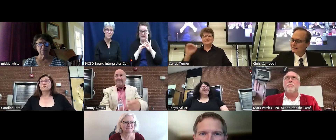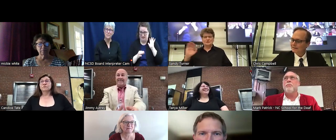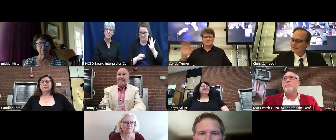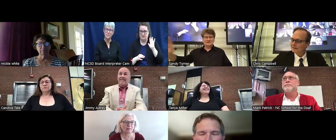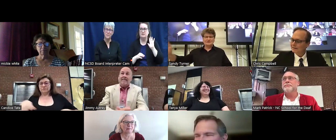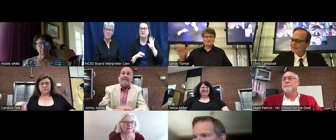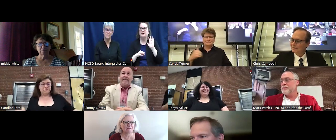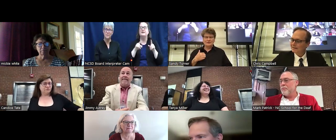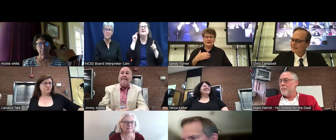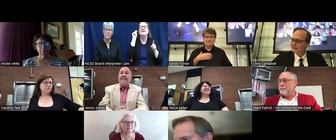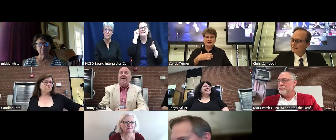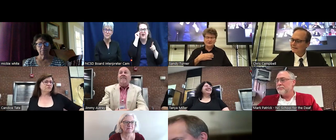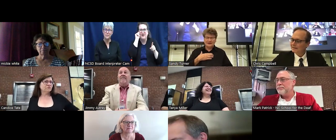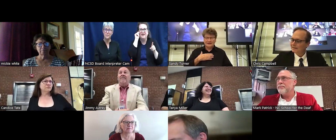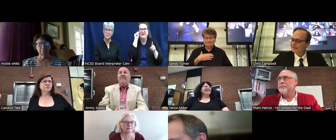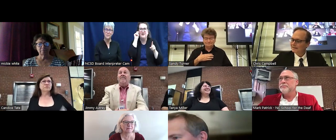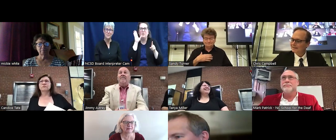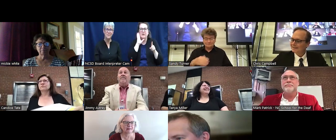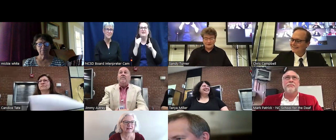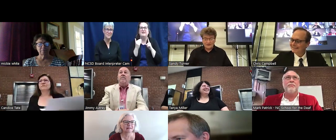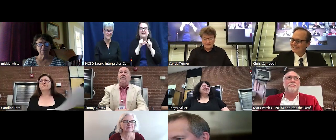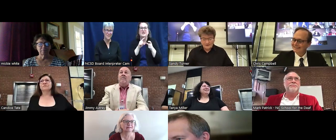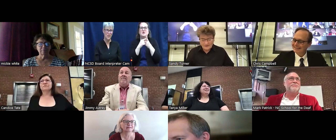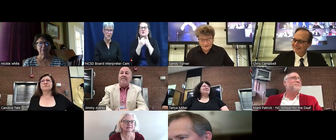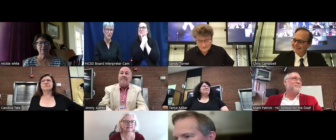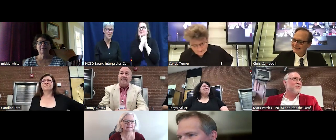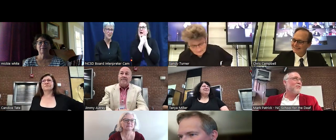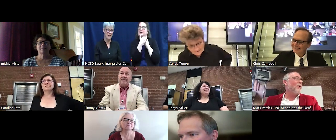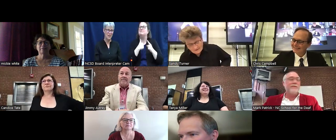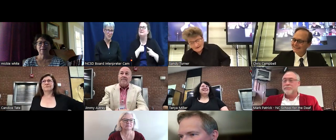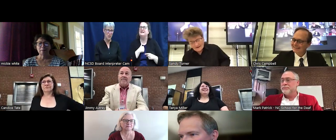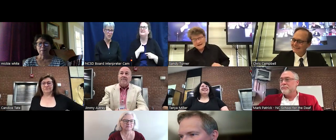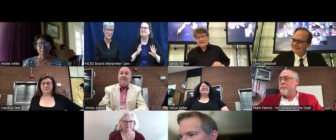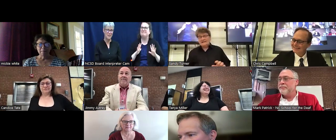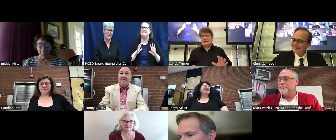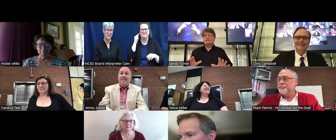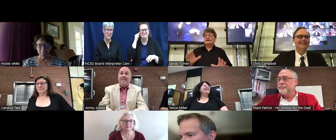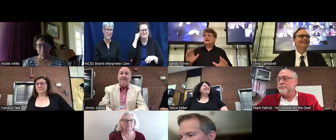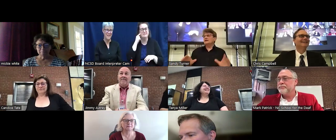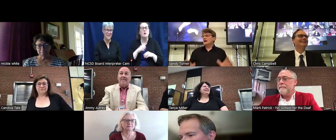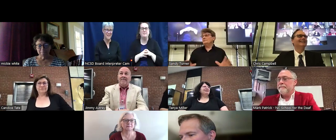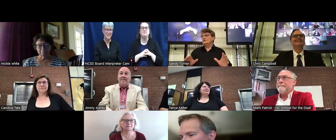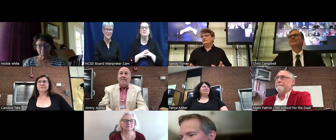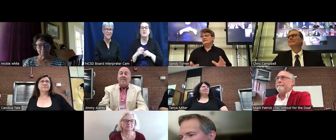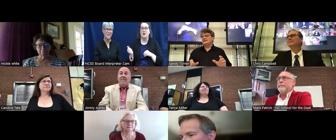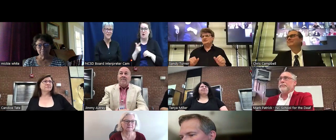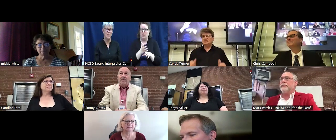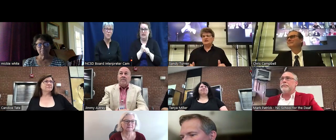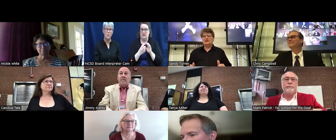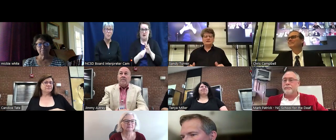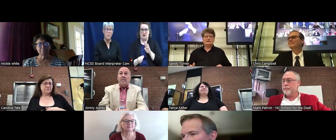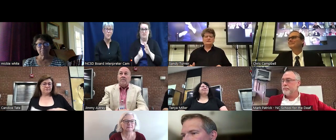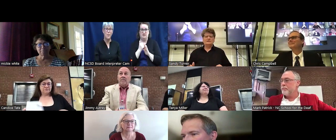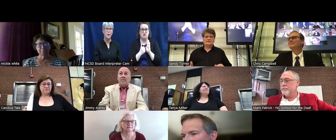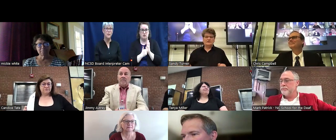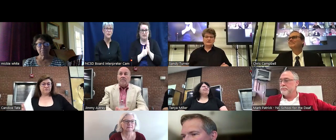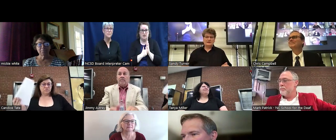Tanya will continue to remind me who I am. Did everybody get a copy of the